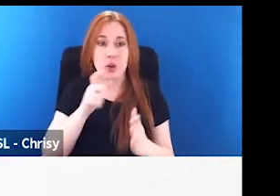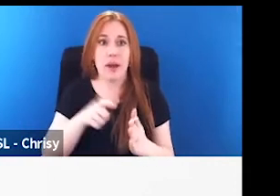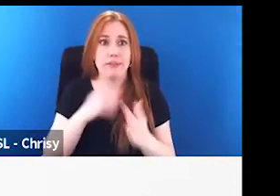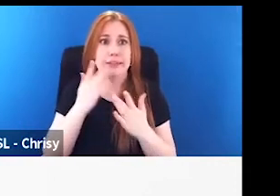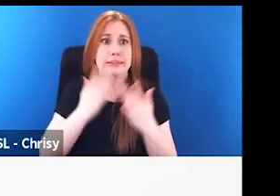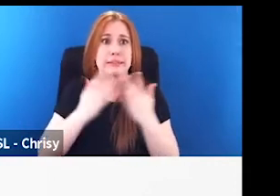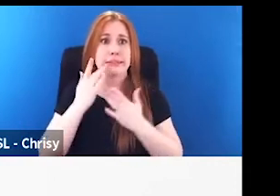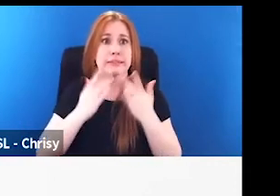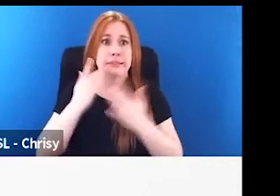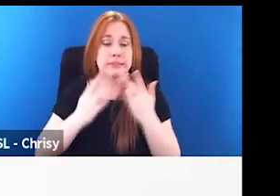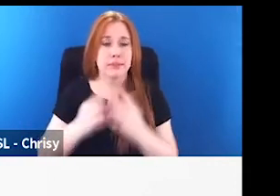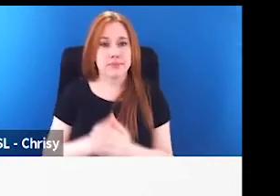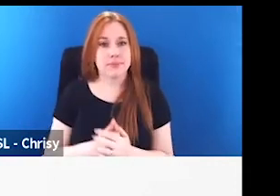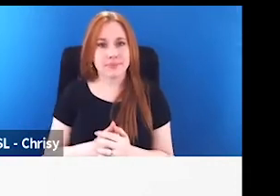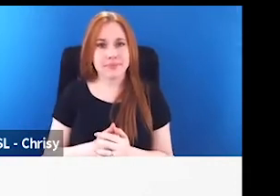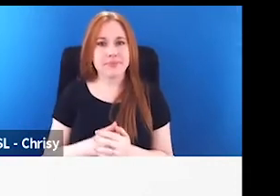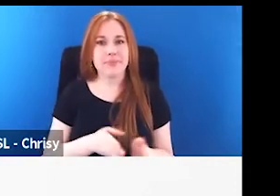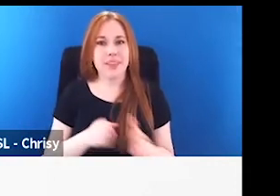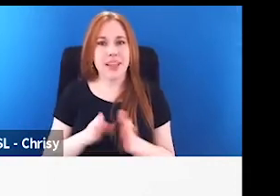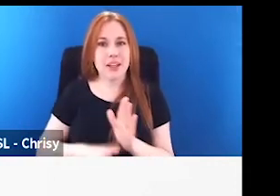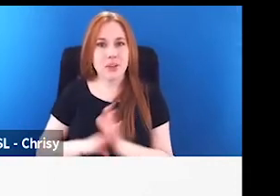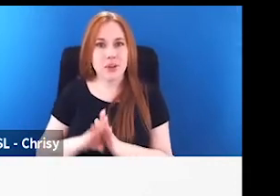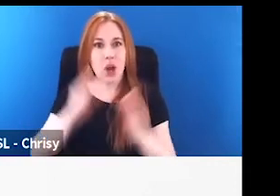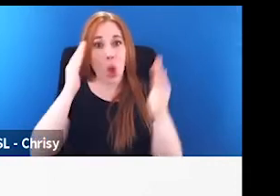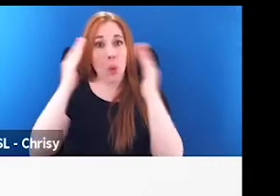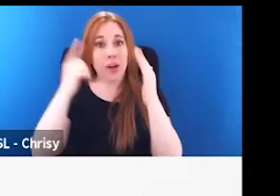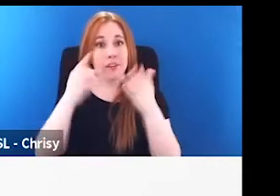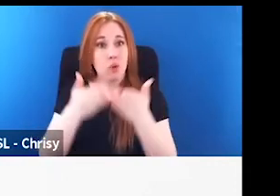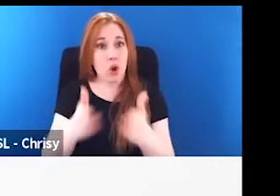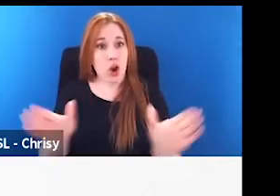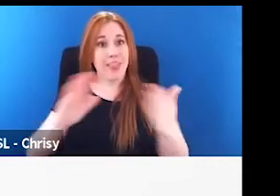artist. And then we have to create awareness for our city as a